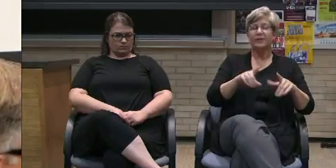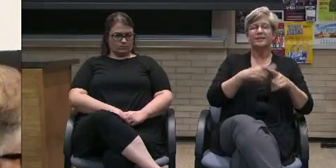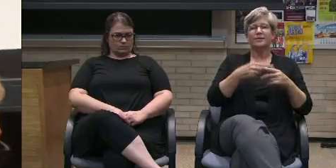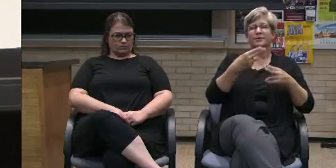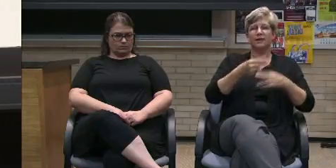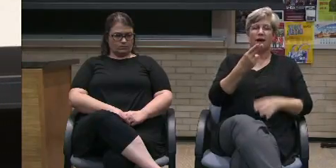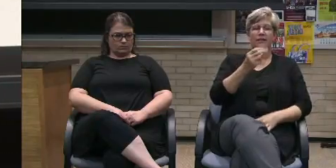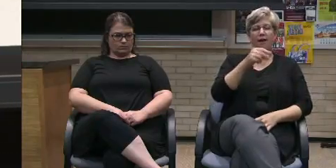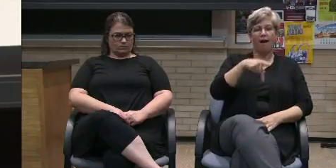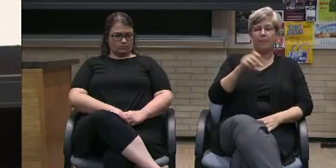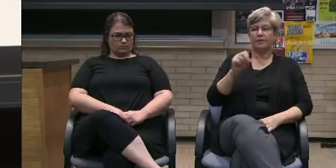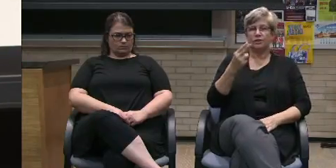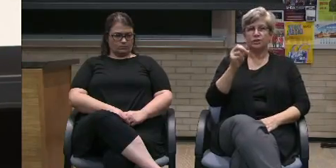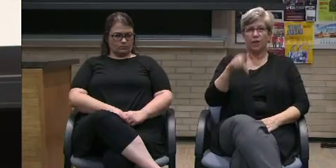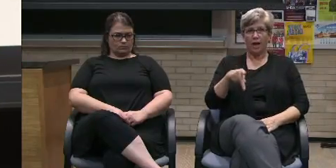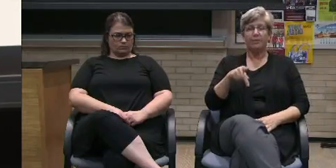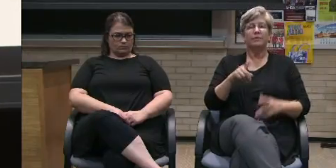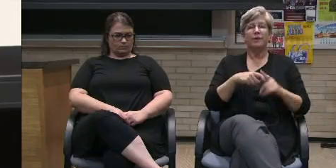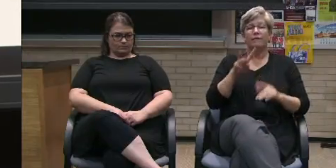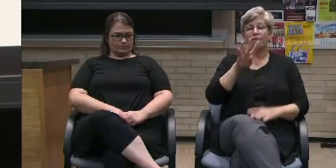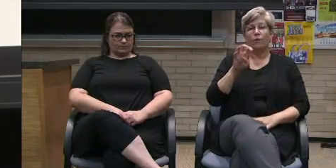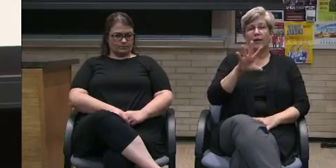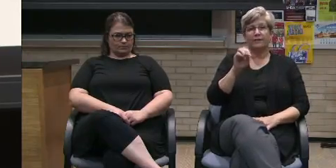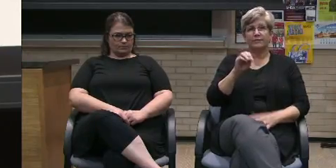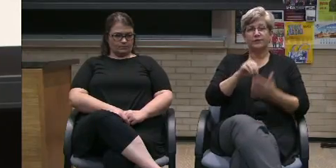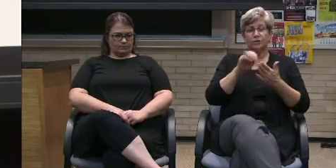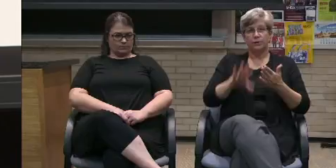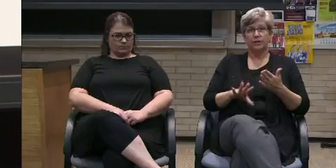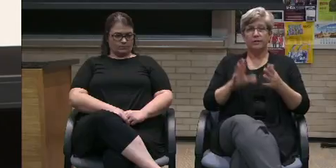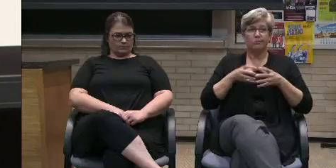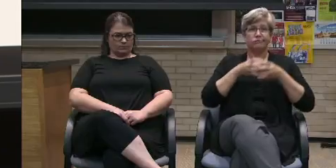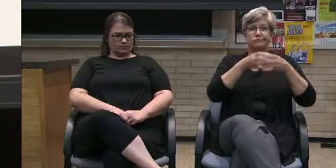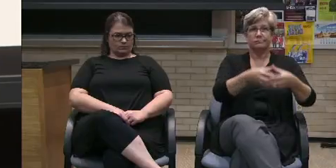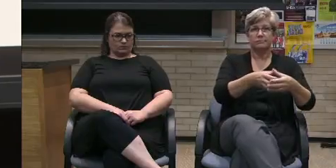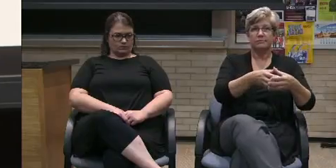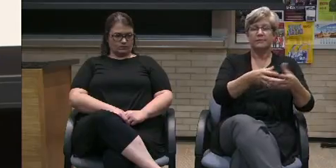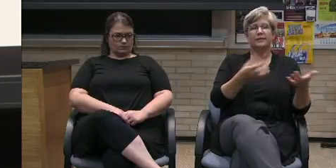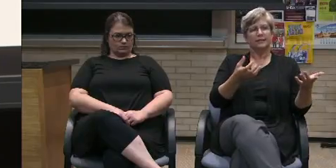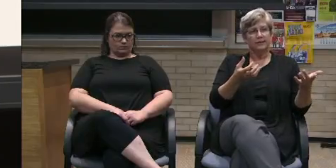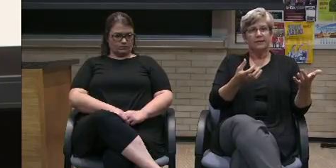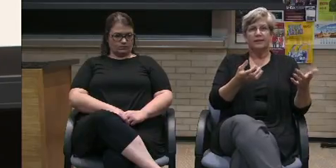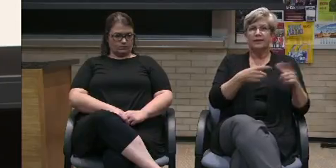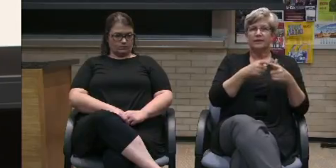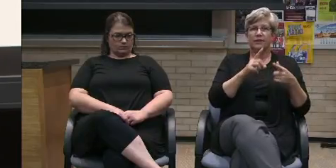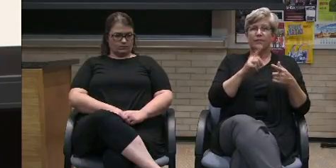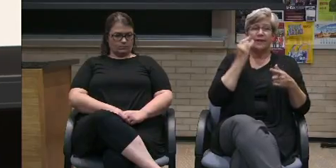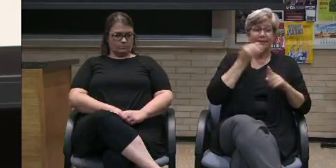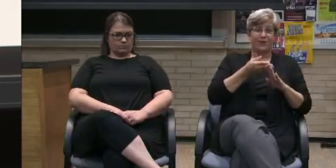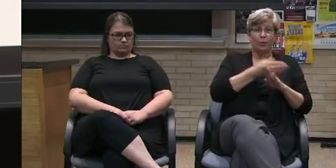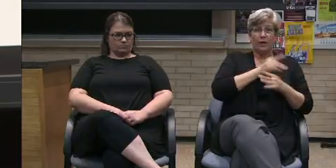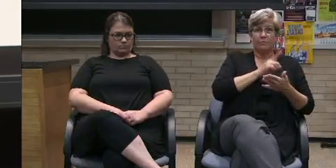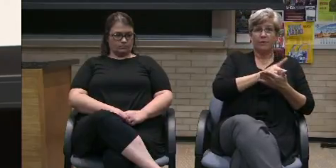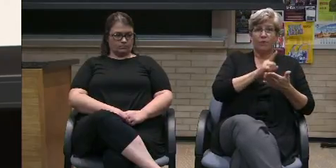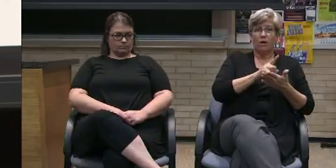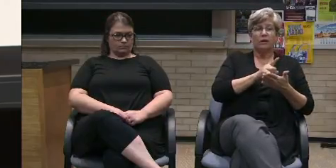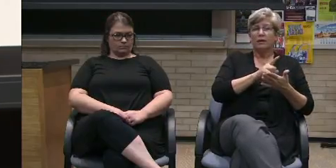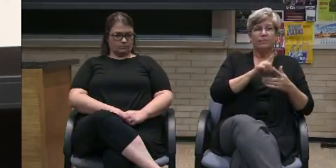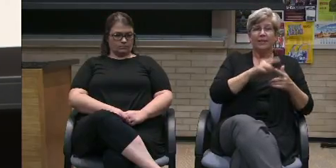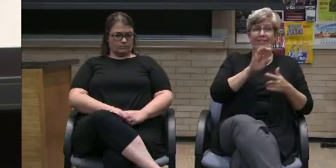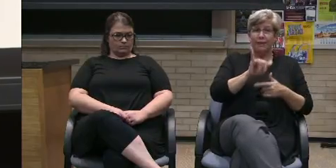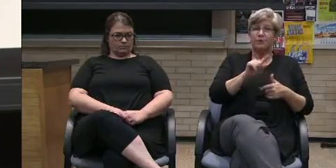way. But 450 students, and I always say it's one thing that they're in prep week and it's chaos, but some of them are missing their first days